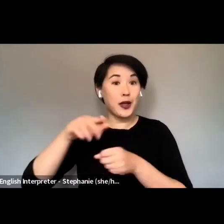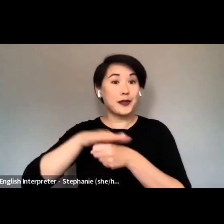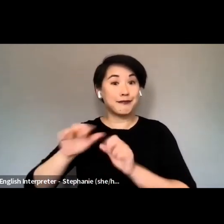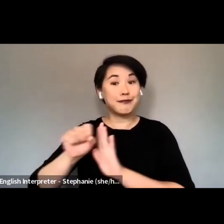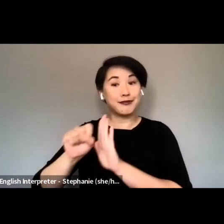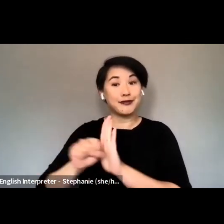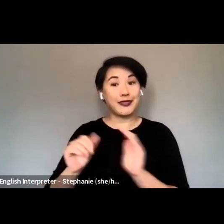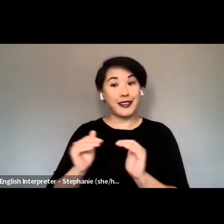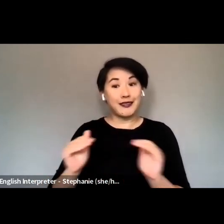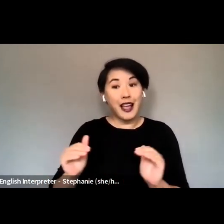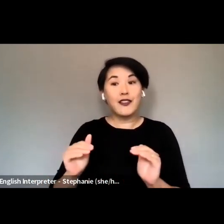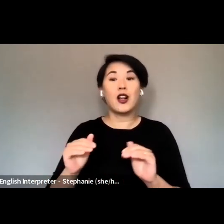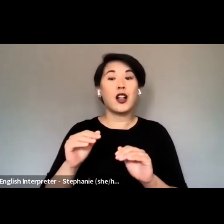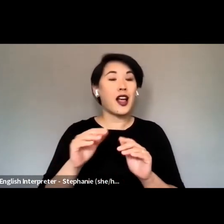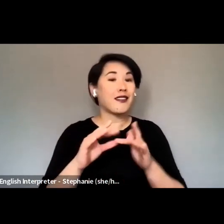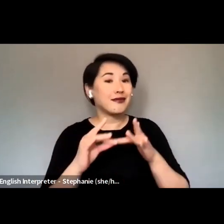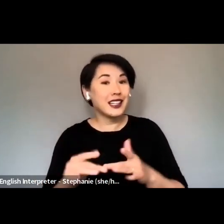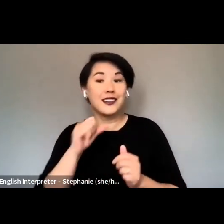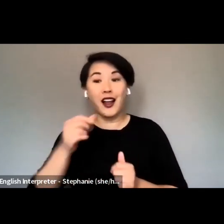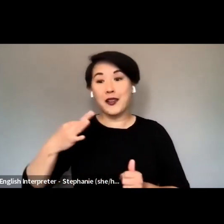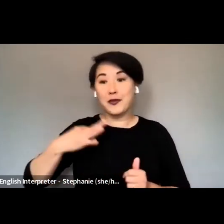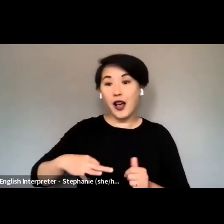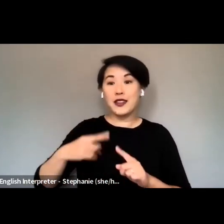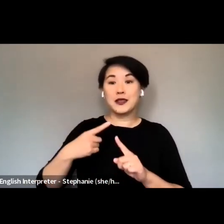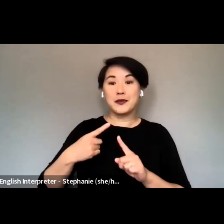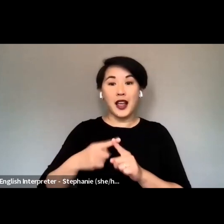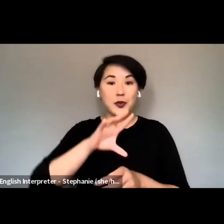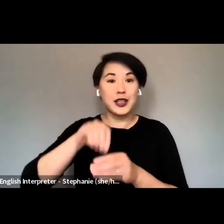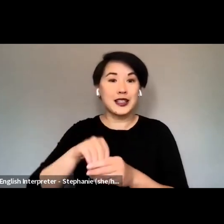nonprofits and within the C-suite of leading technology companies,